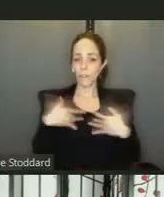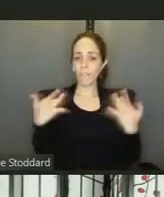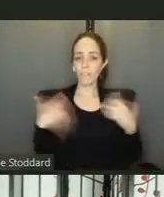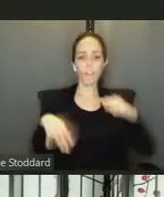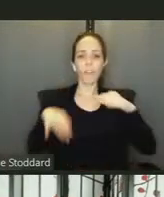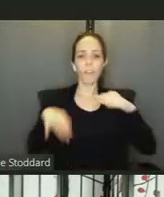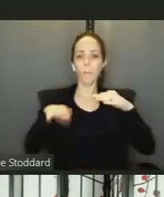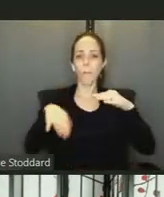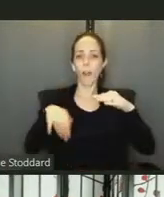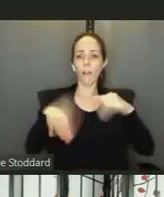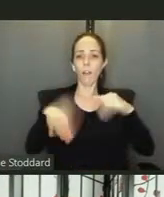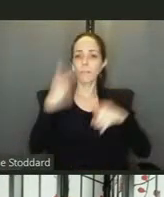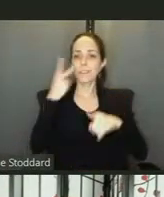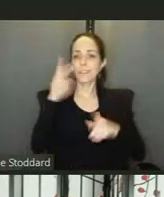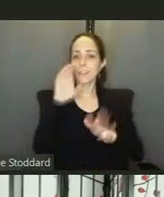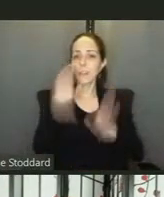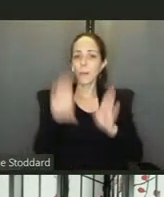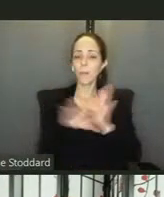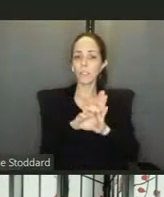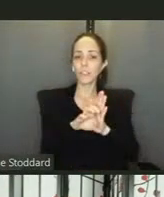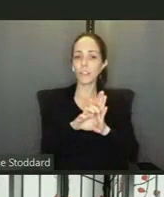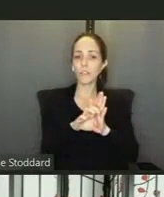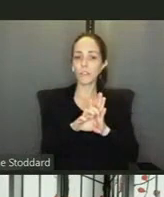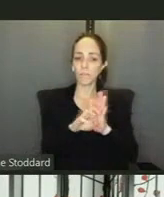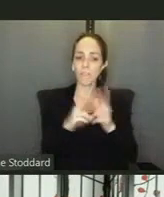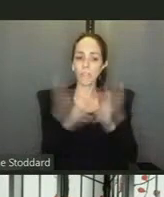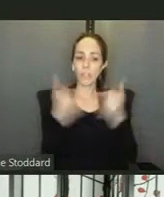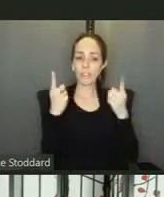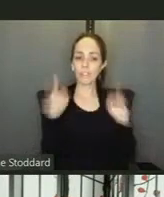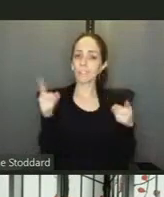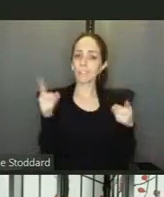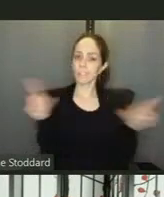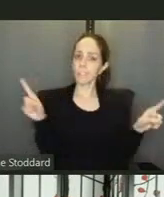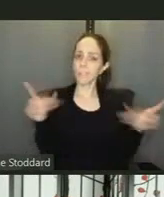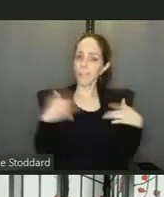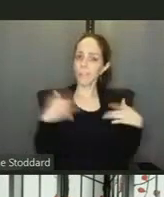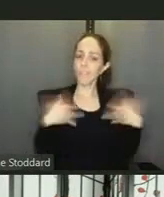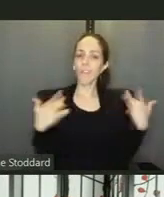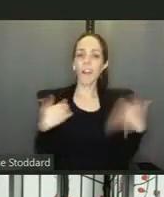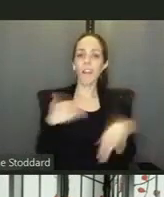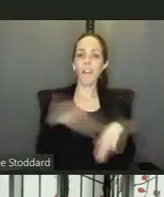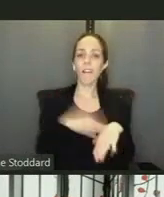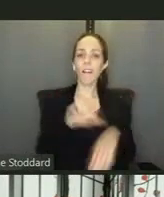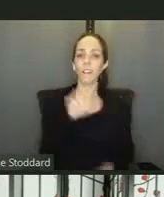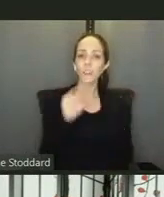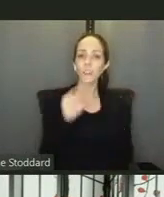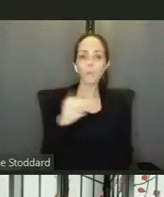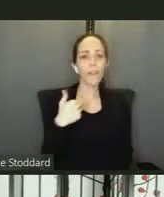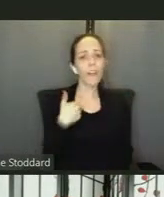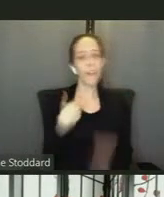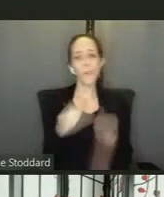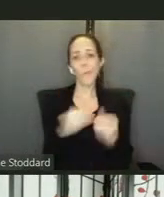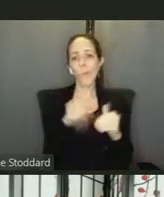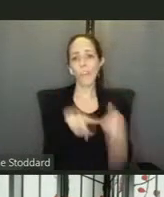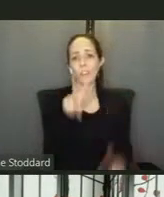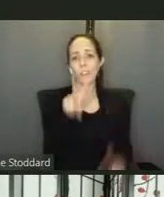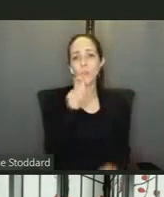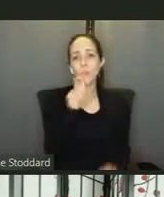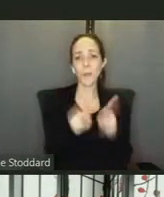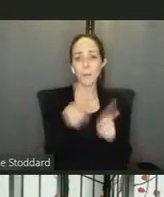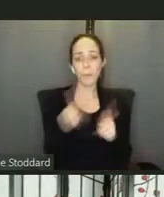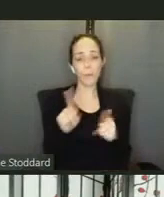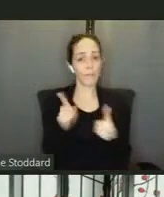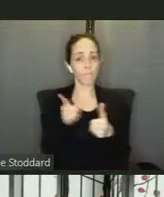image of a very successful fun event we held via Zoom that had over 200 attendees, where it was our first